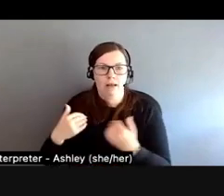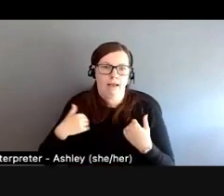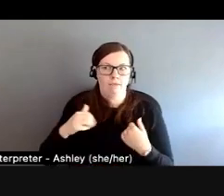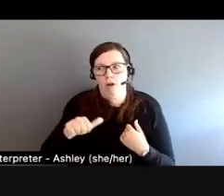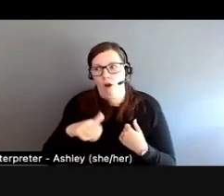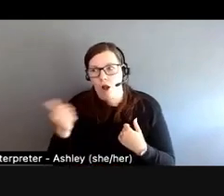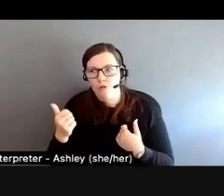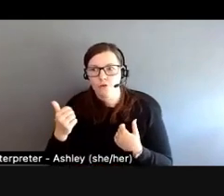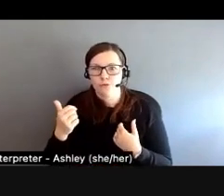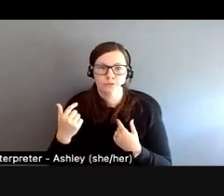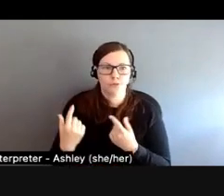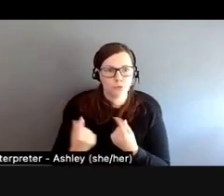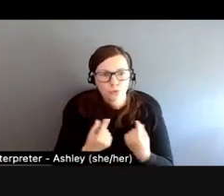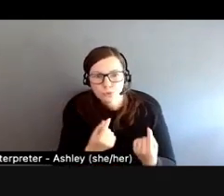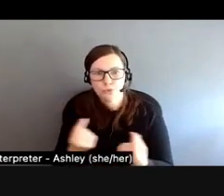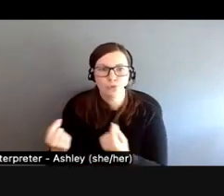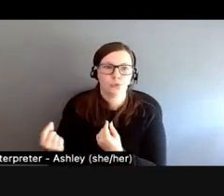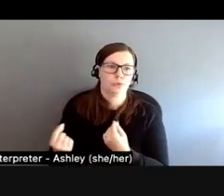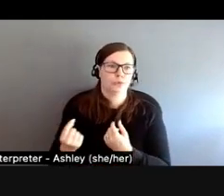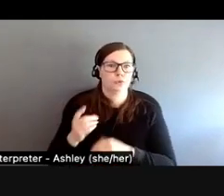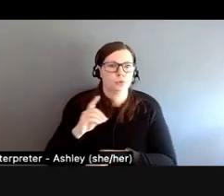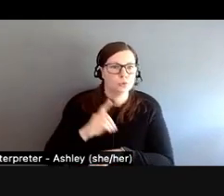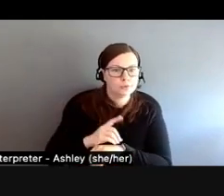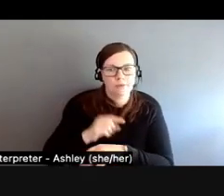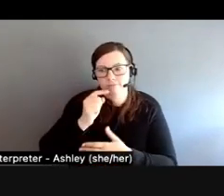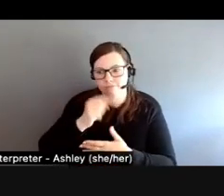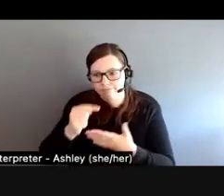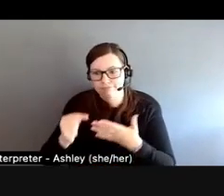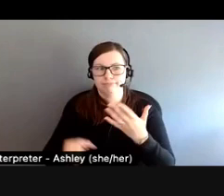tasks, we have our teaching. So